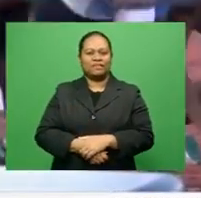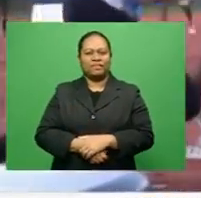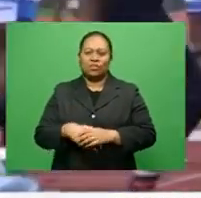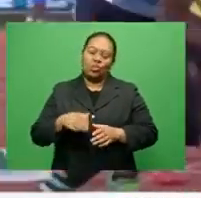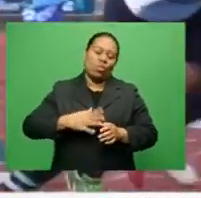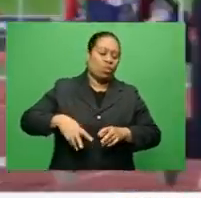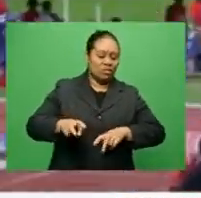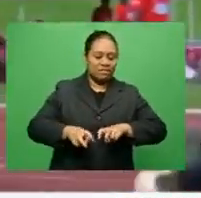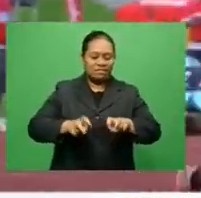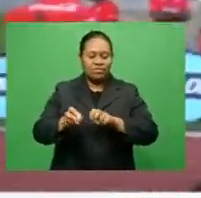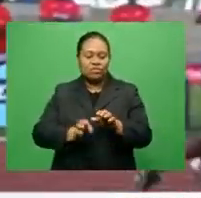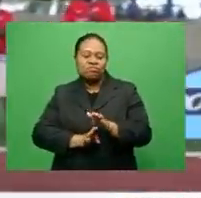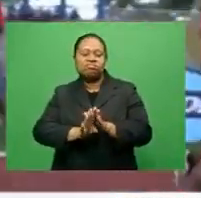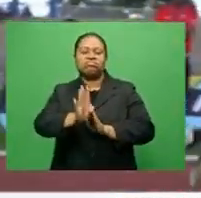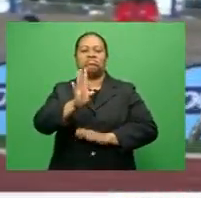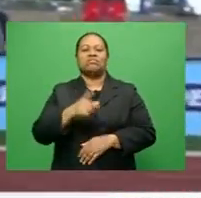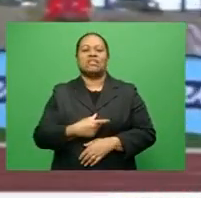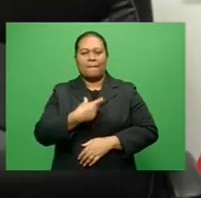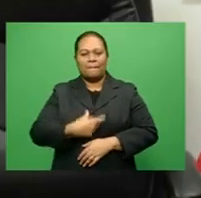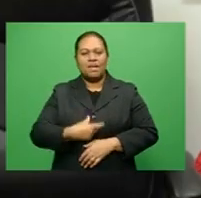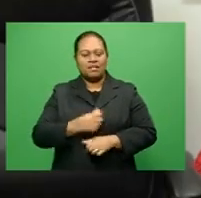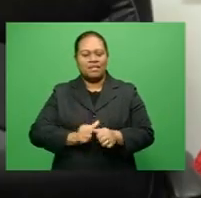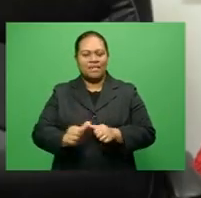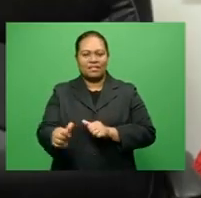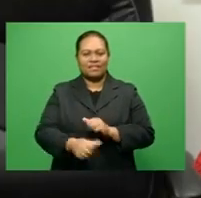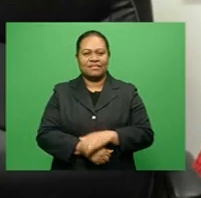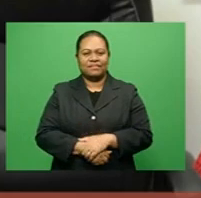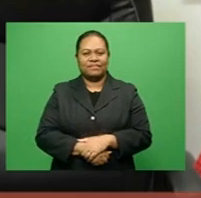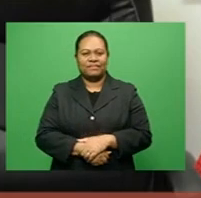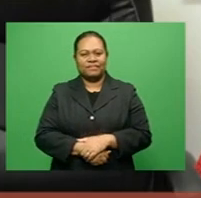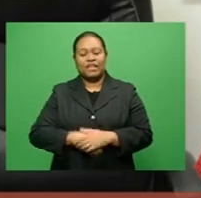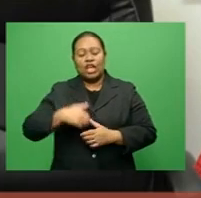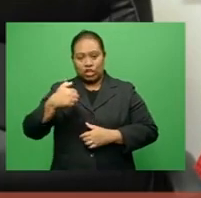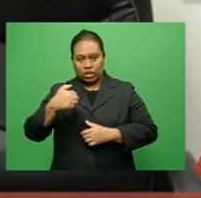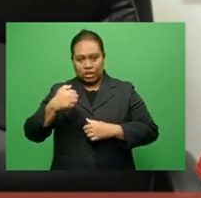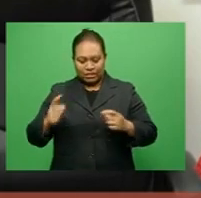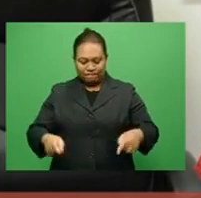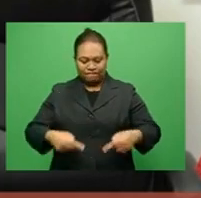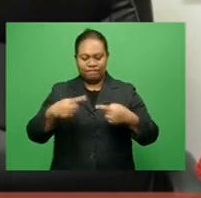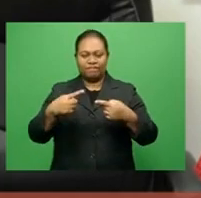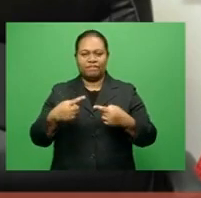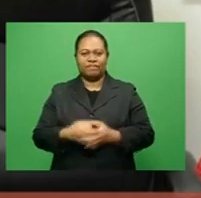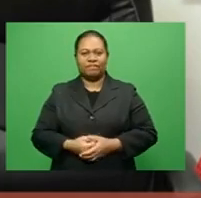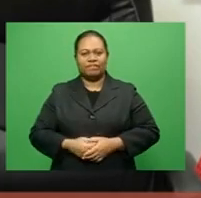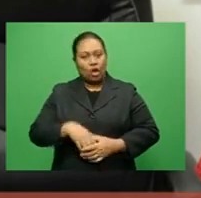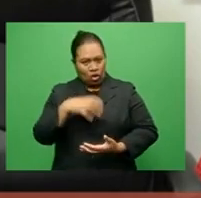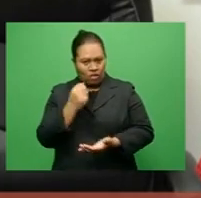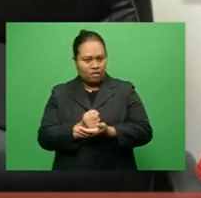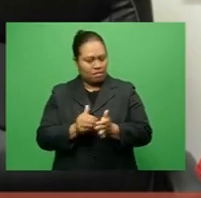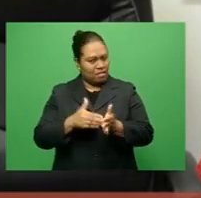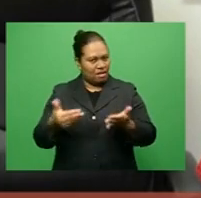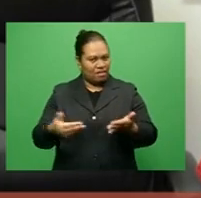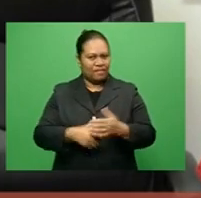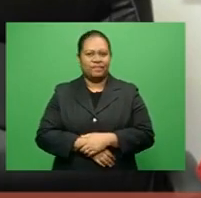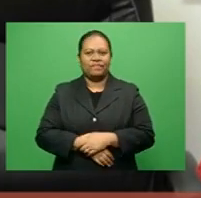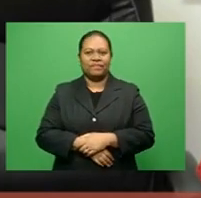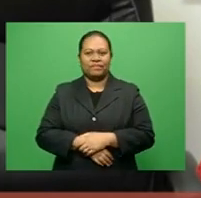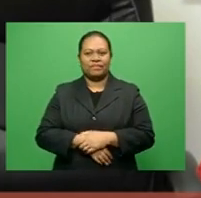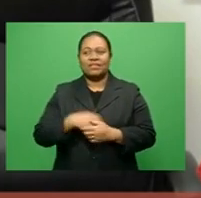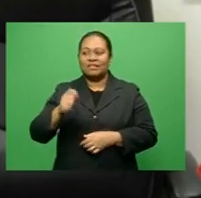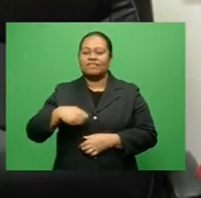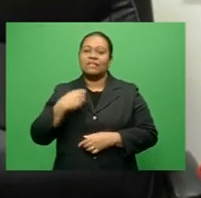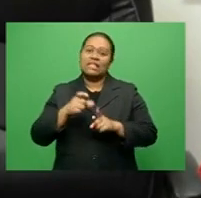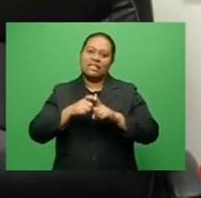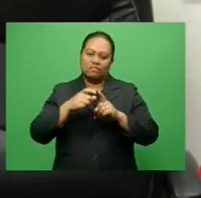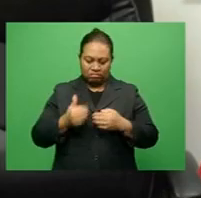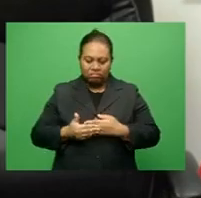to improve on their personal bests. There's about 6 competitions confirmed for the coming months up to